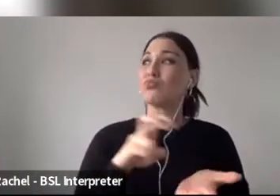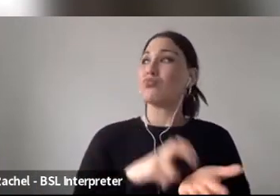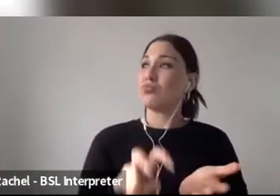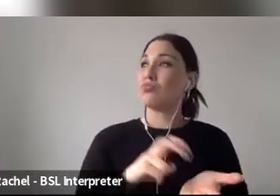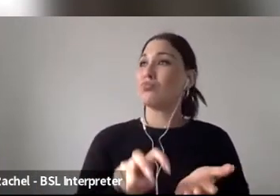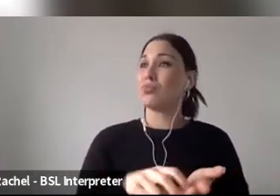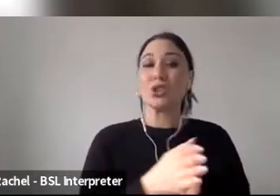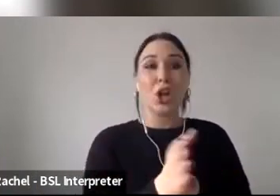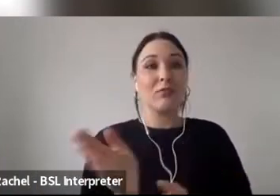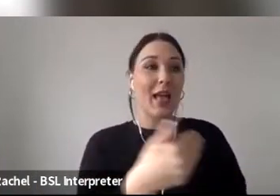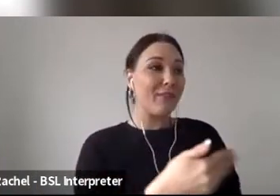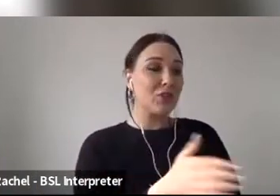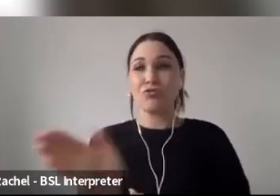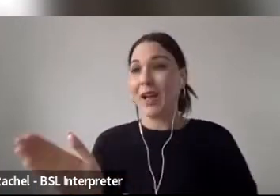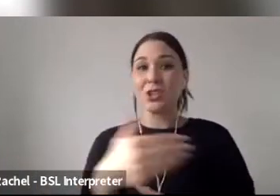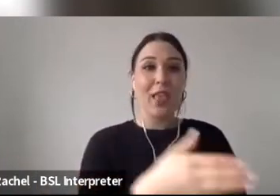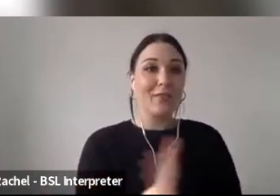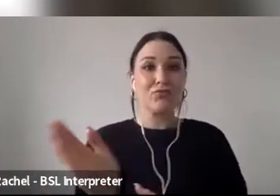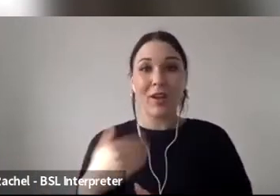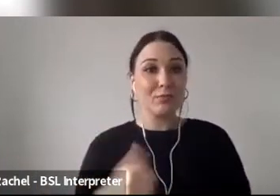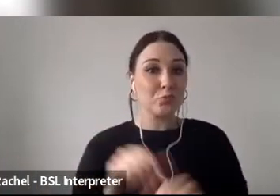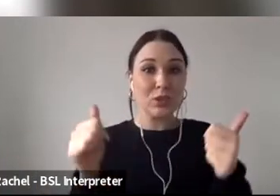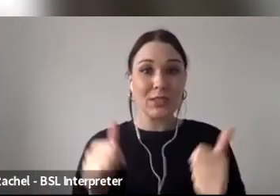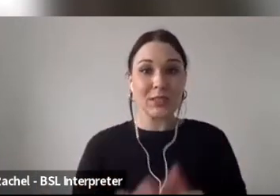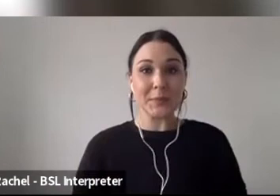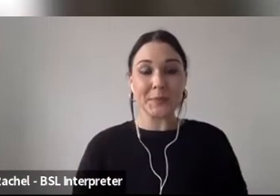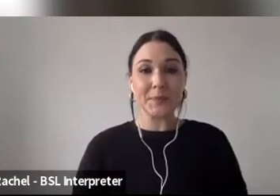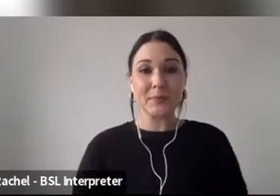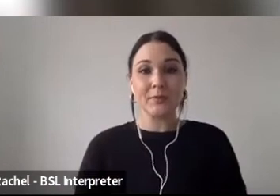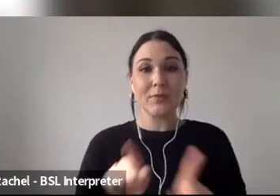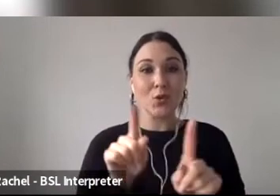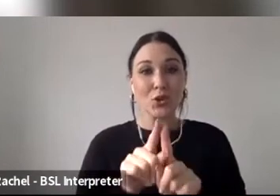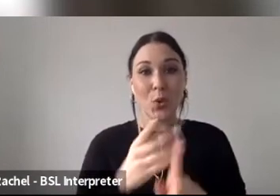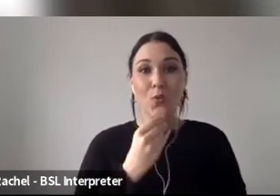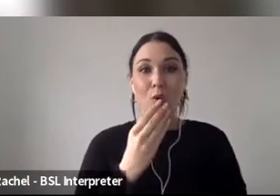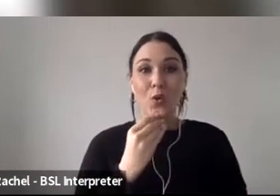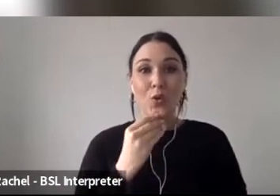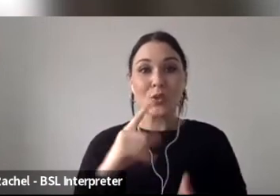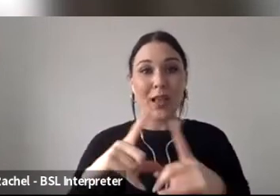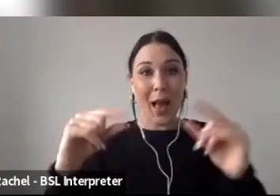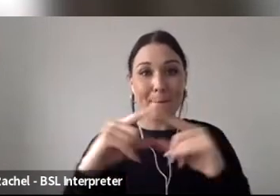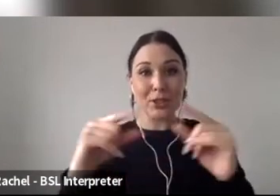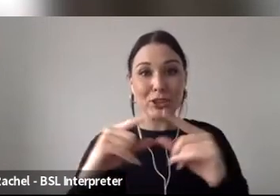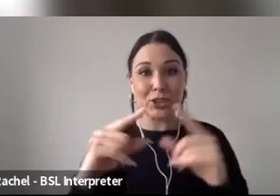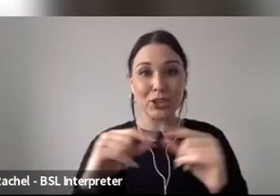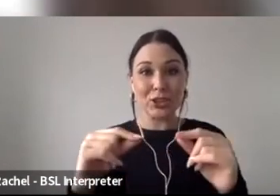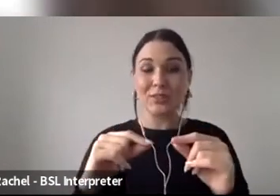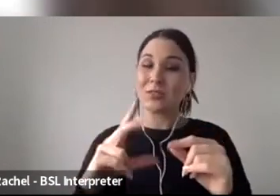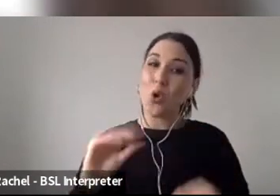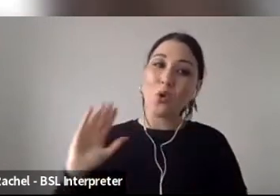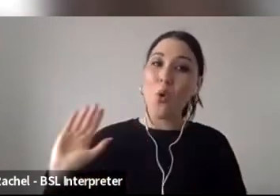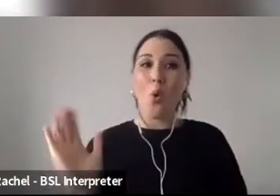right. I also use closed captions on a not all the